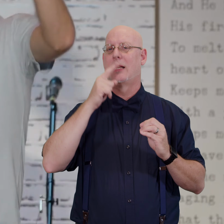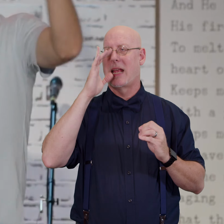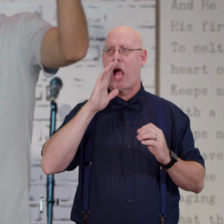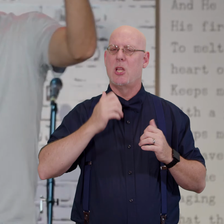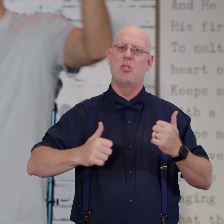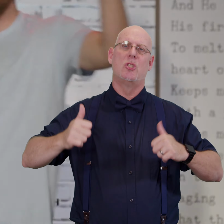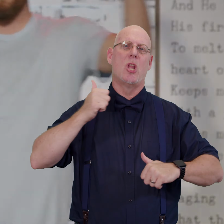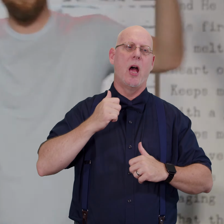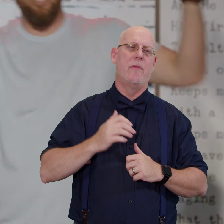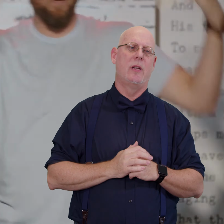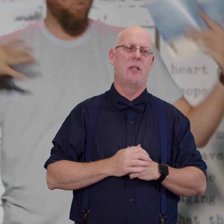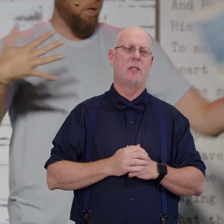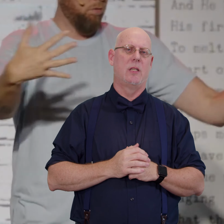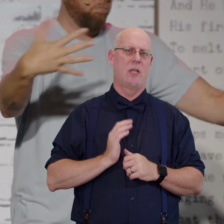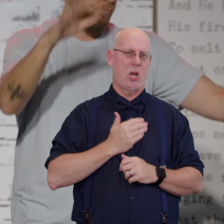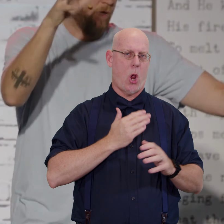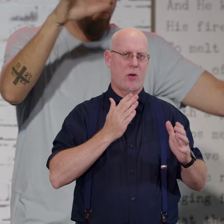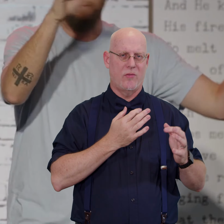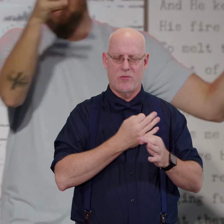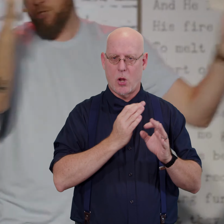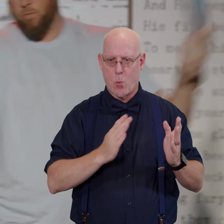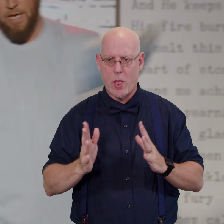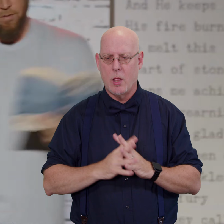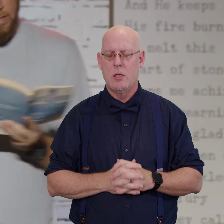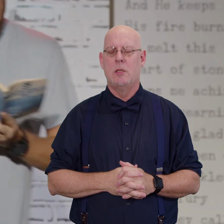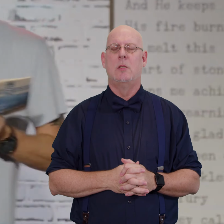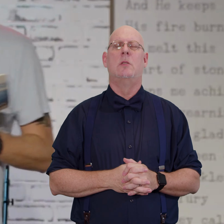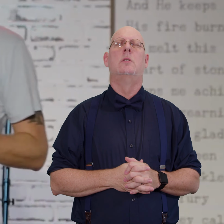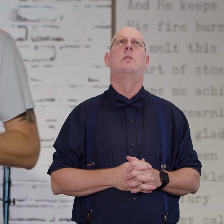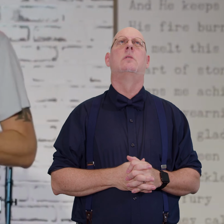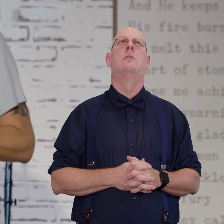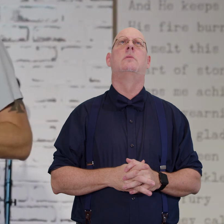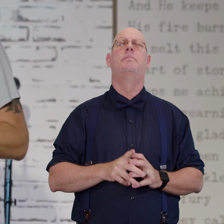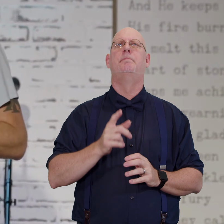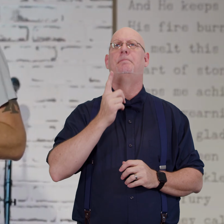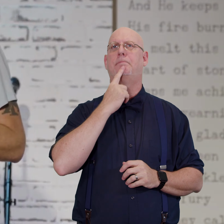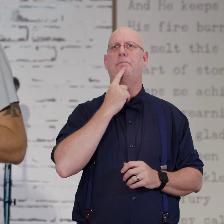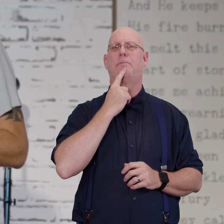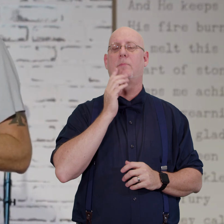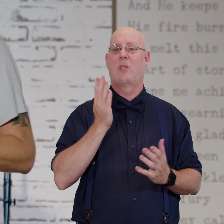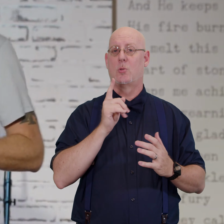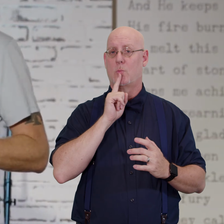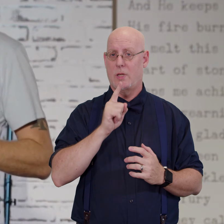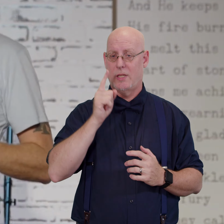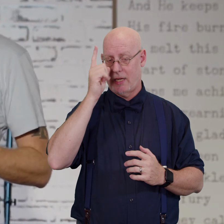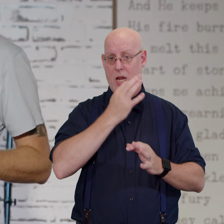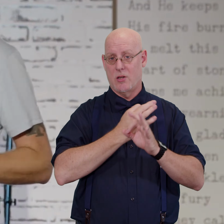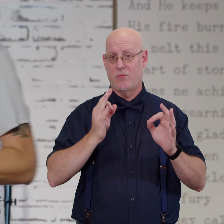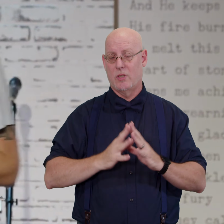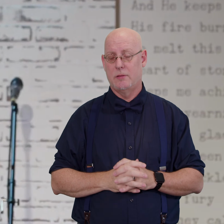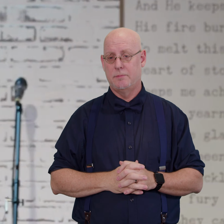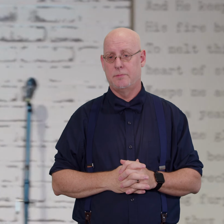God's sovereignty and human will, free will, volition, whatever. And he says this, here's the reality. God is